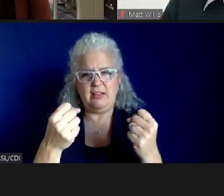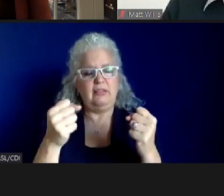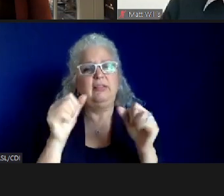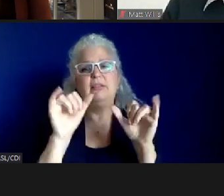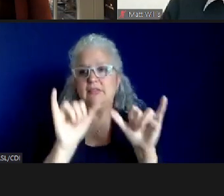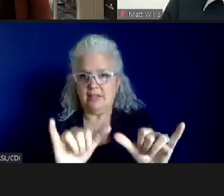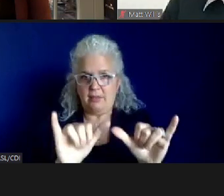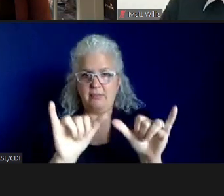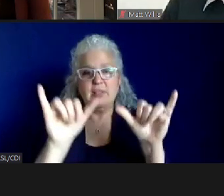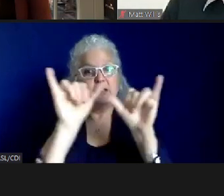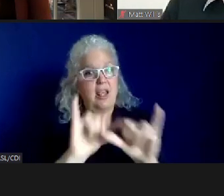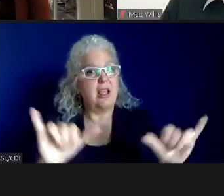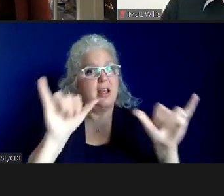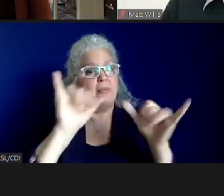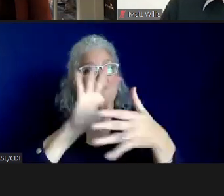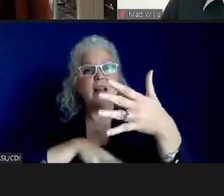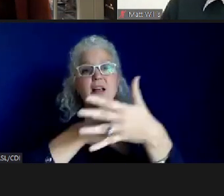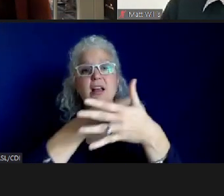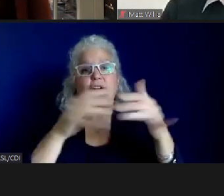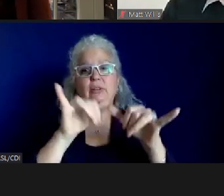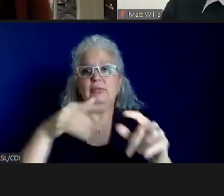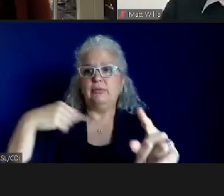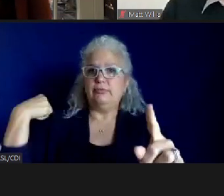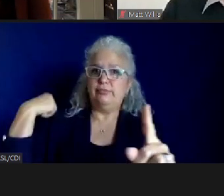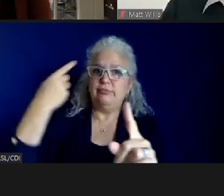across the U.S. and really across the world.